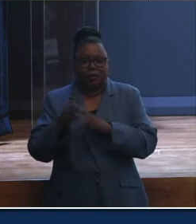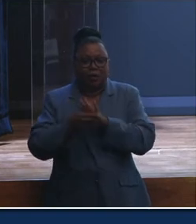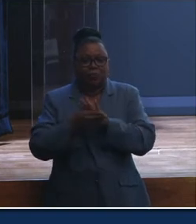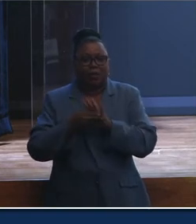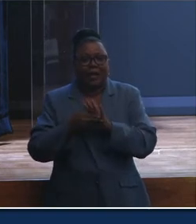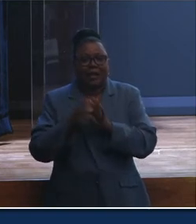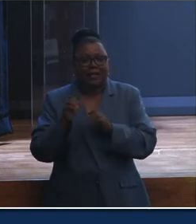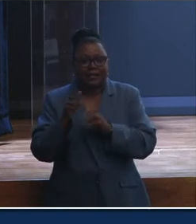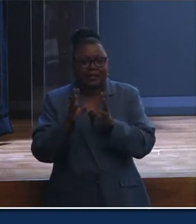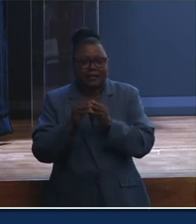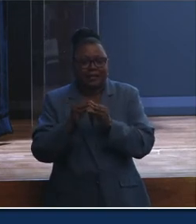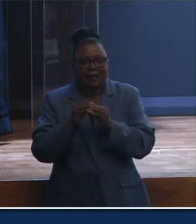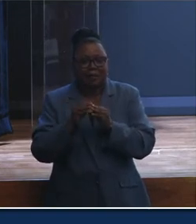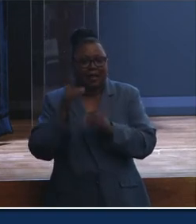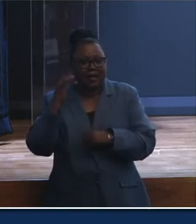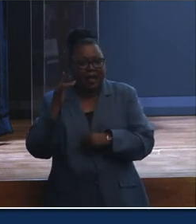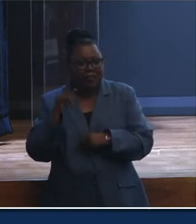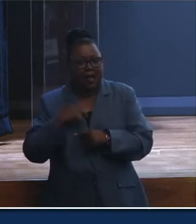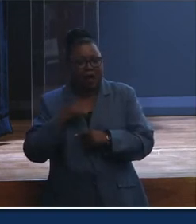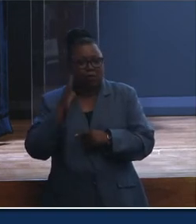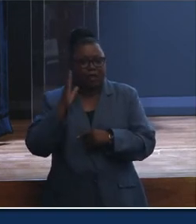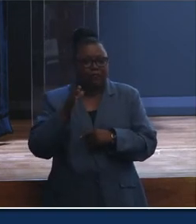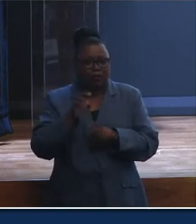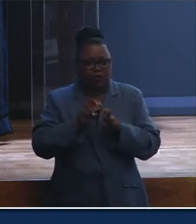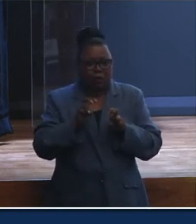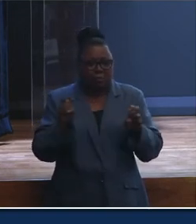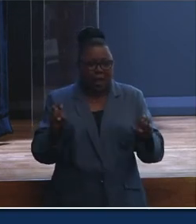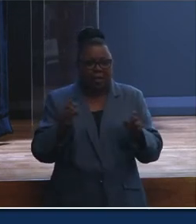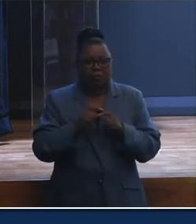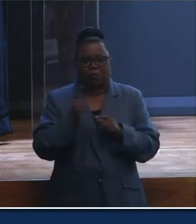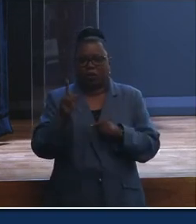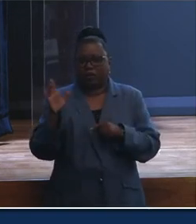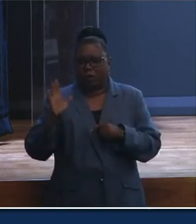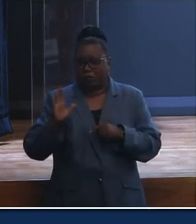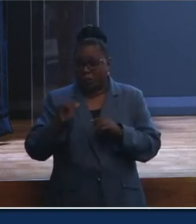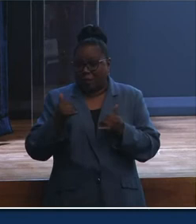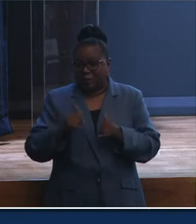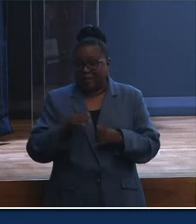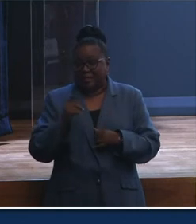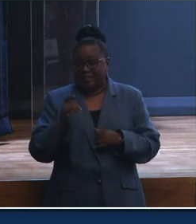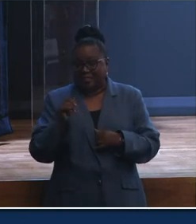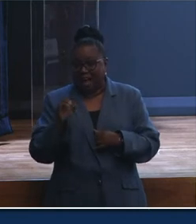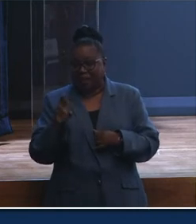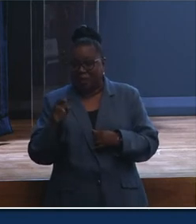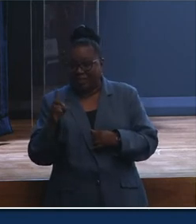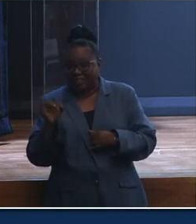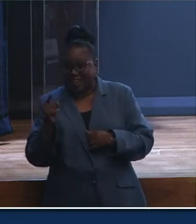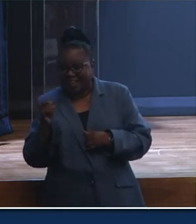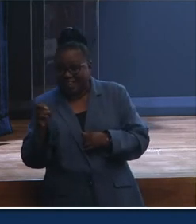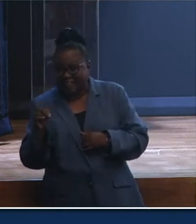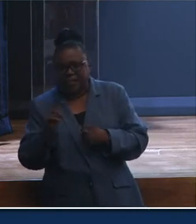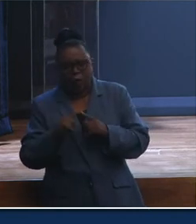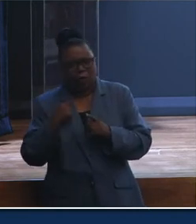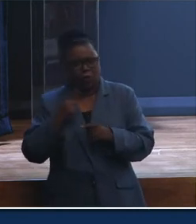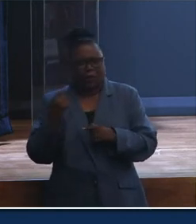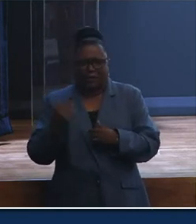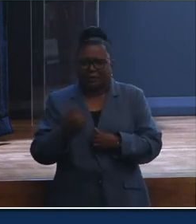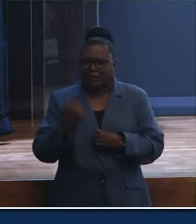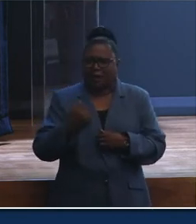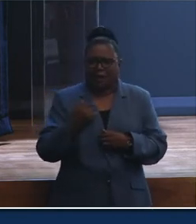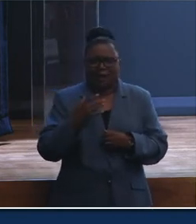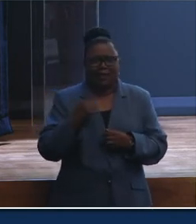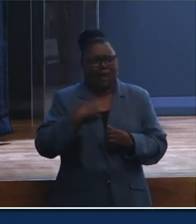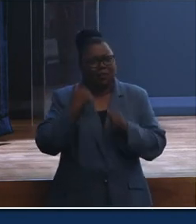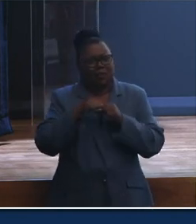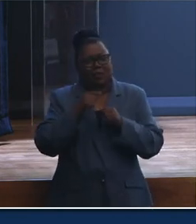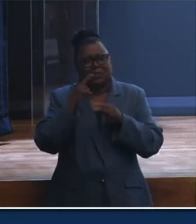summit in La Jolla, California. I was on the futures panel with one of her former players, Skylar Diggins. And we were very young, and